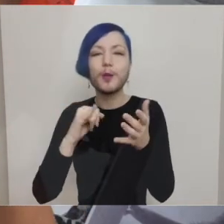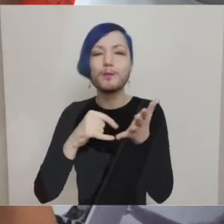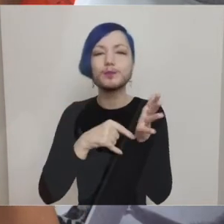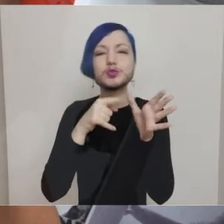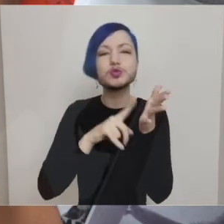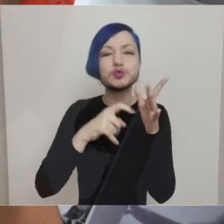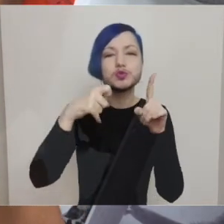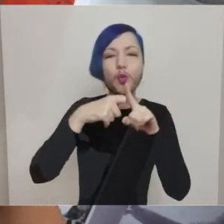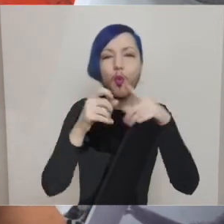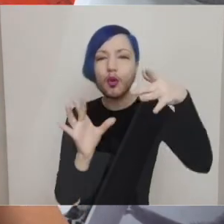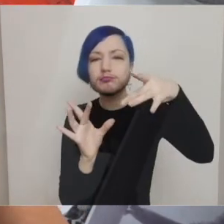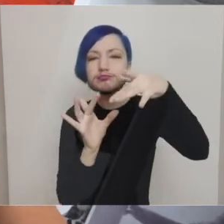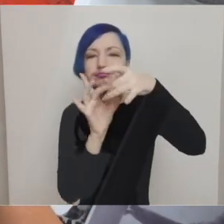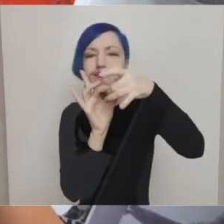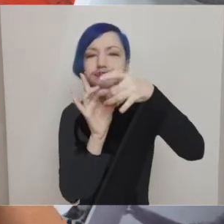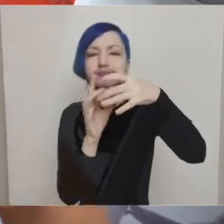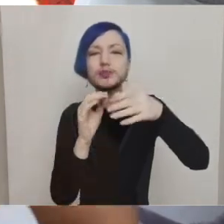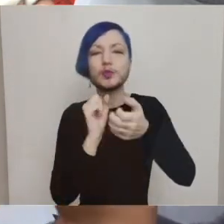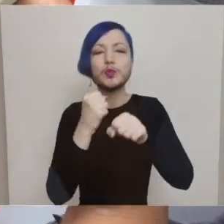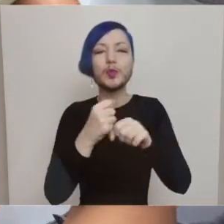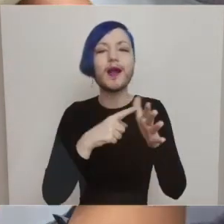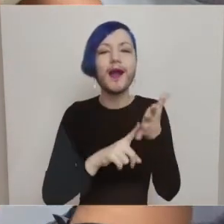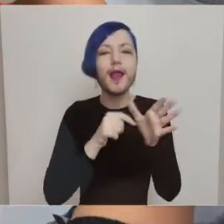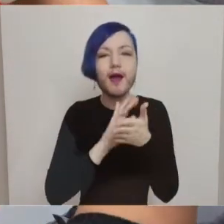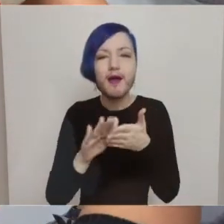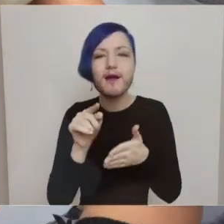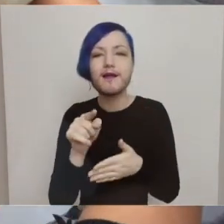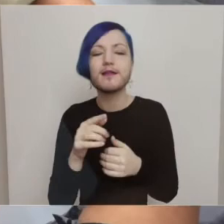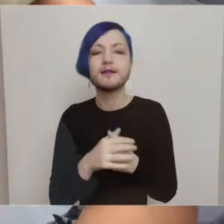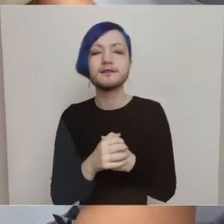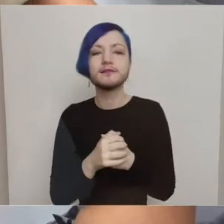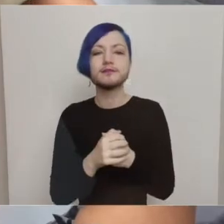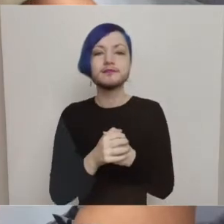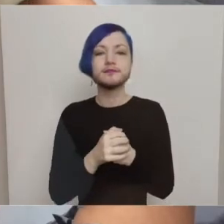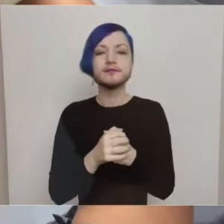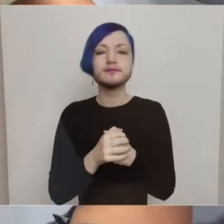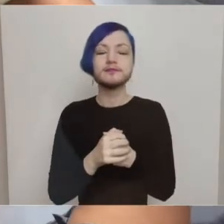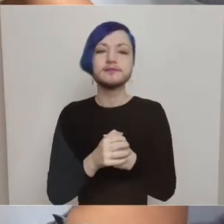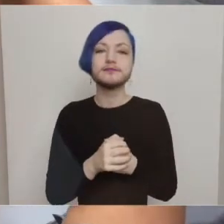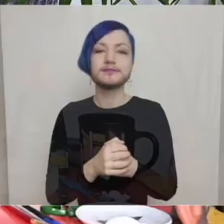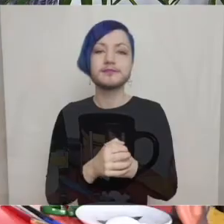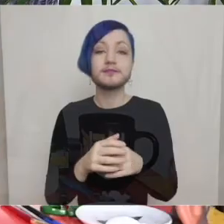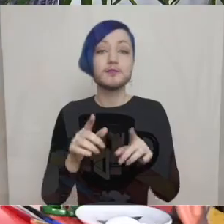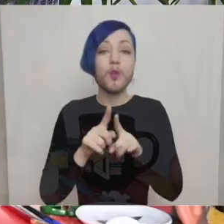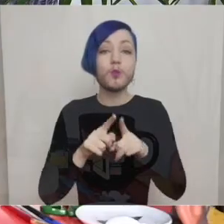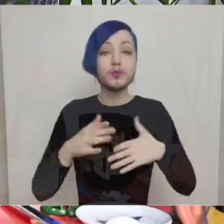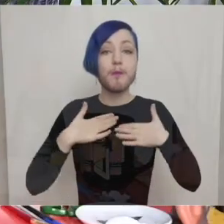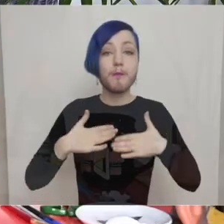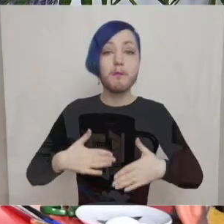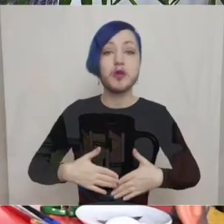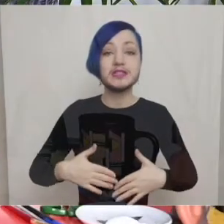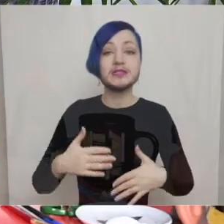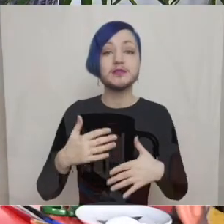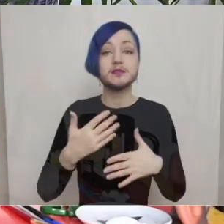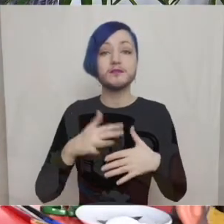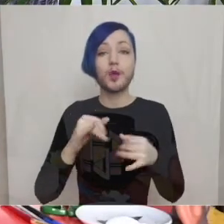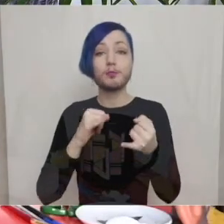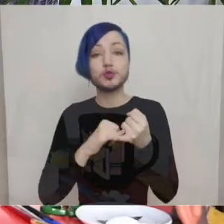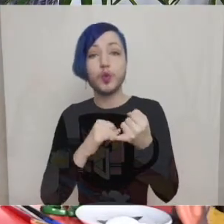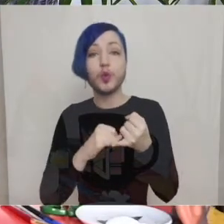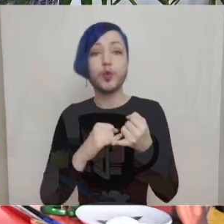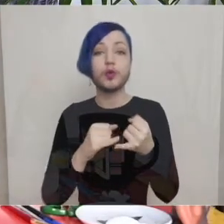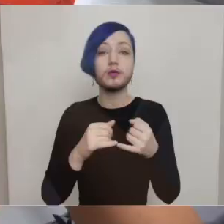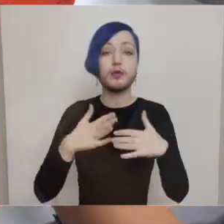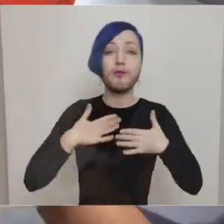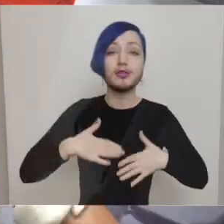starts to connect with the gala, and we could even start to connect the body of the stork with the body